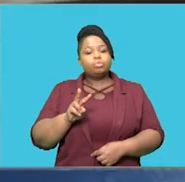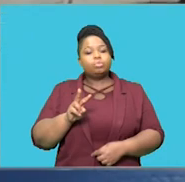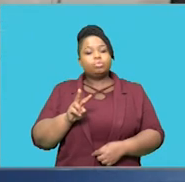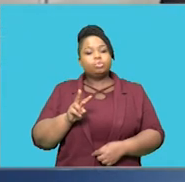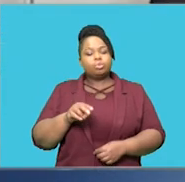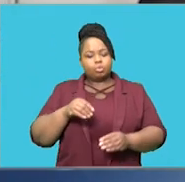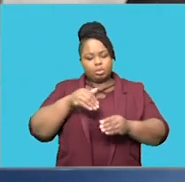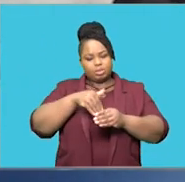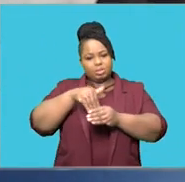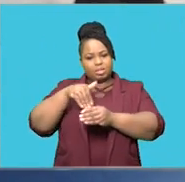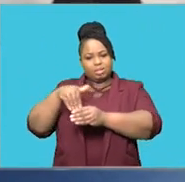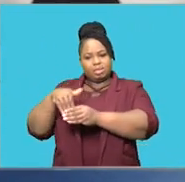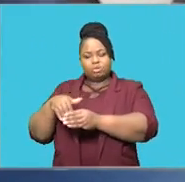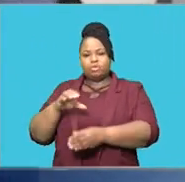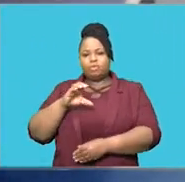162 sachets of cat,